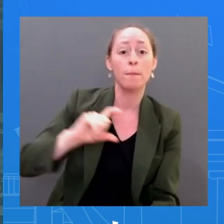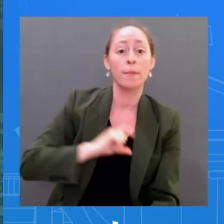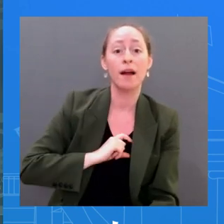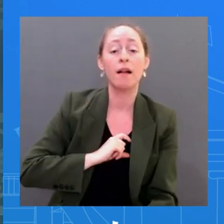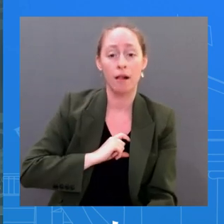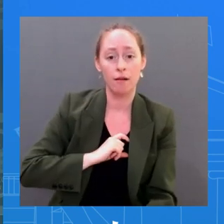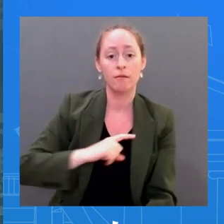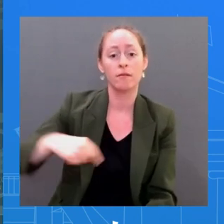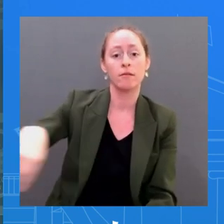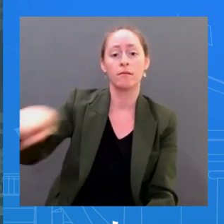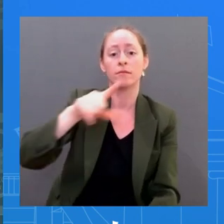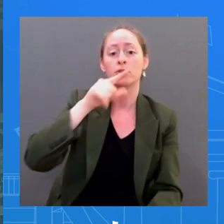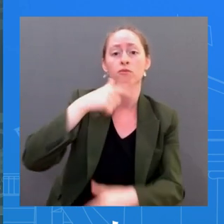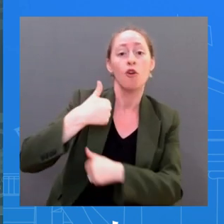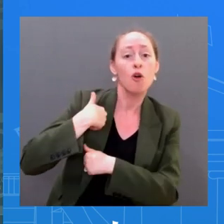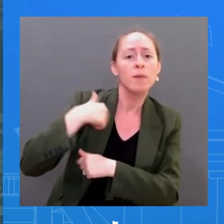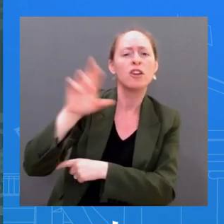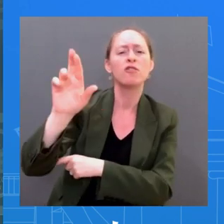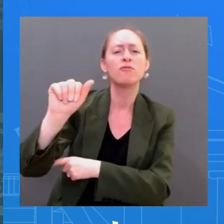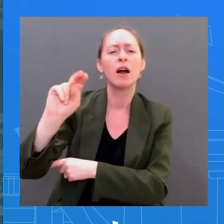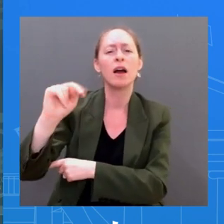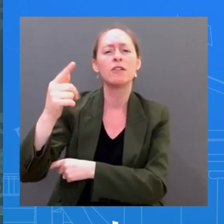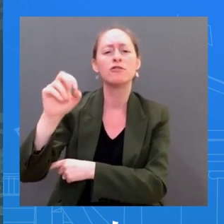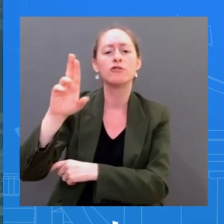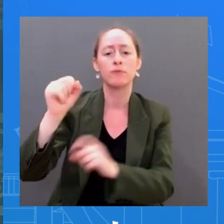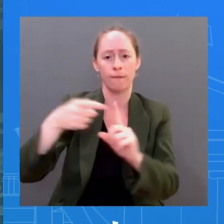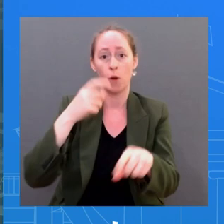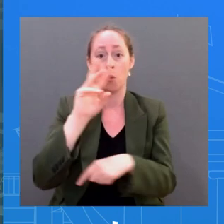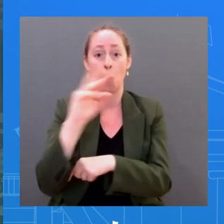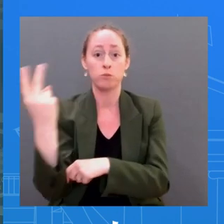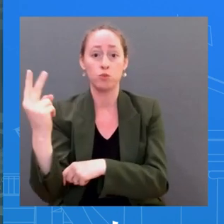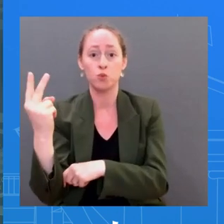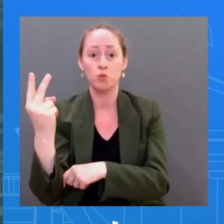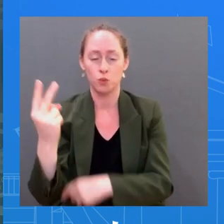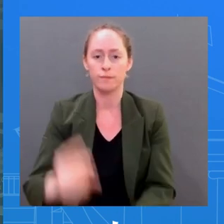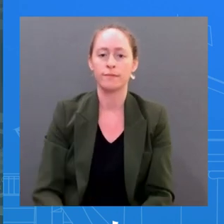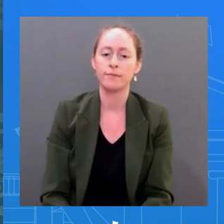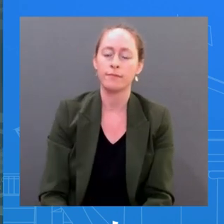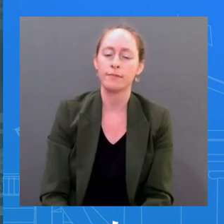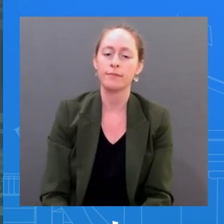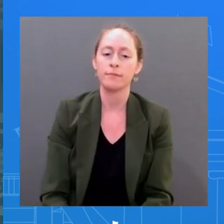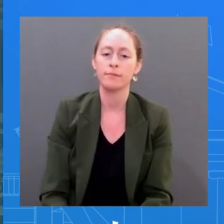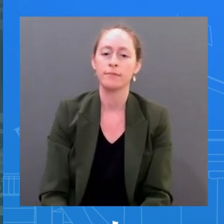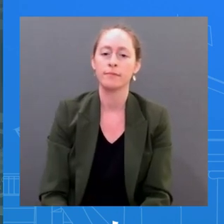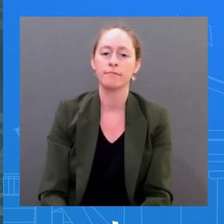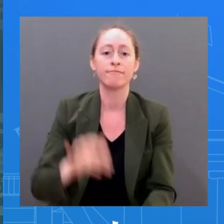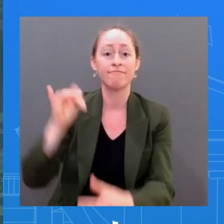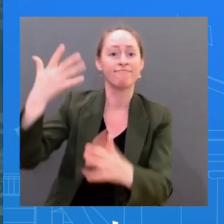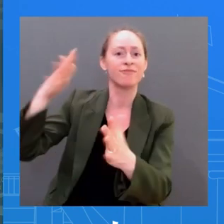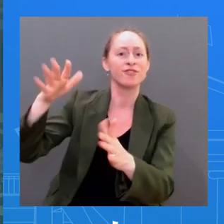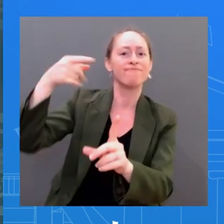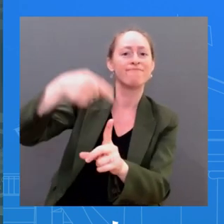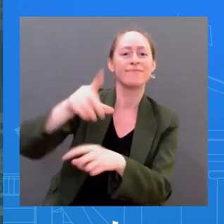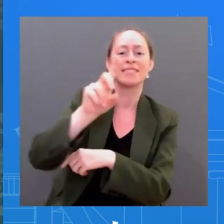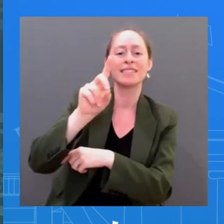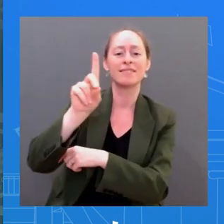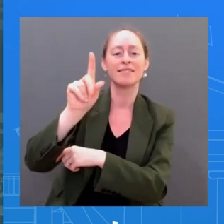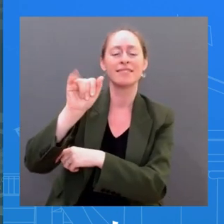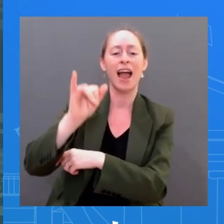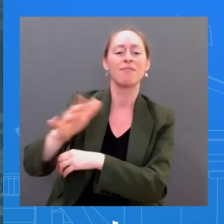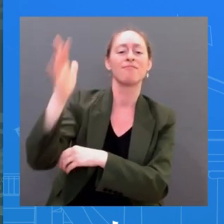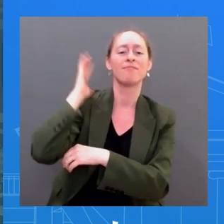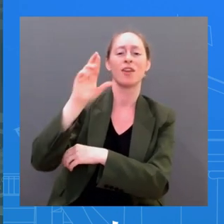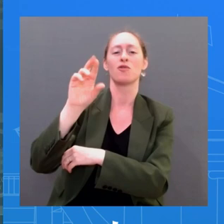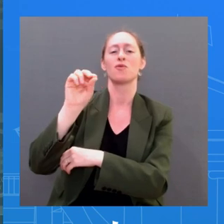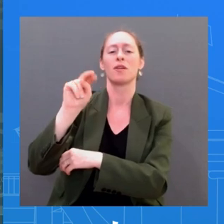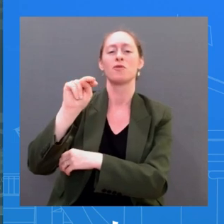role in the D-Day invasion of Normandy, which began exactly 78 years ago yesterday. Also today,